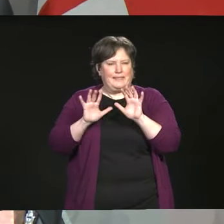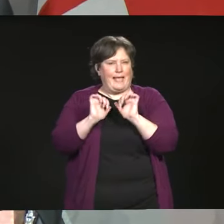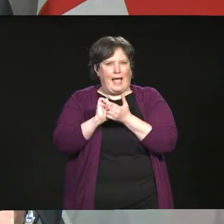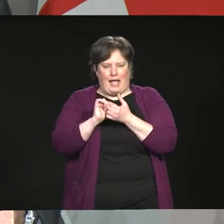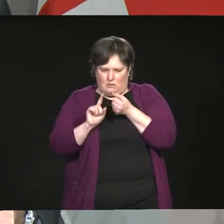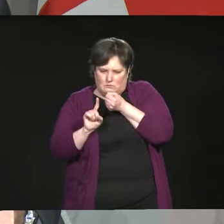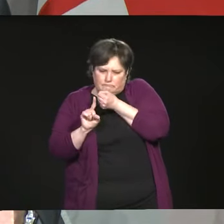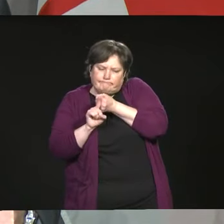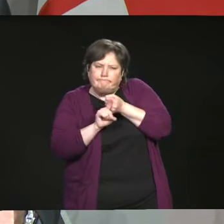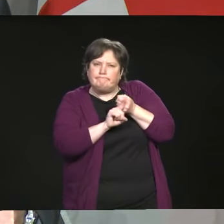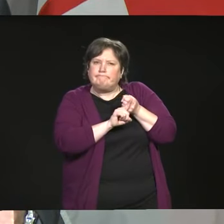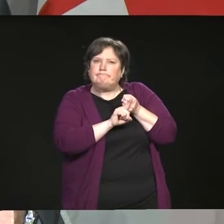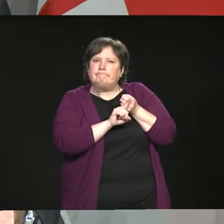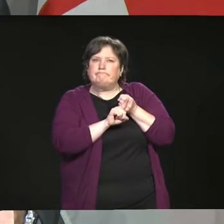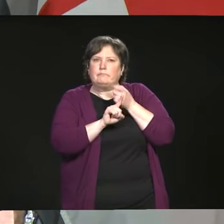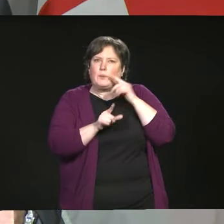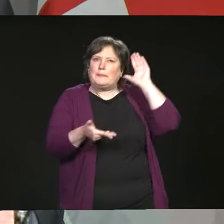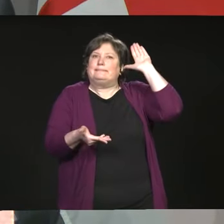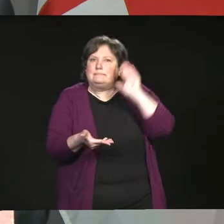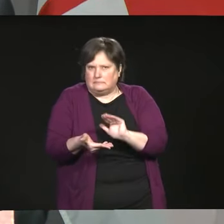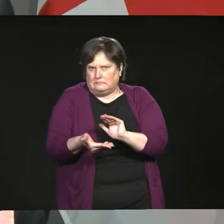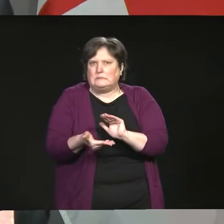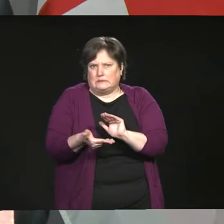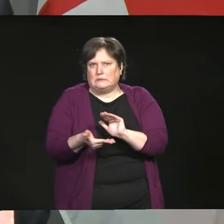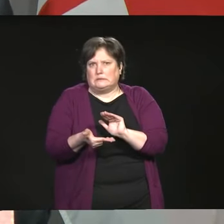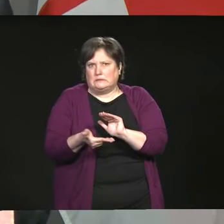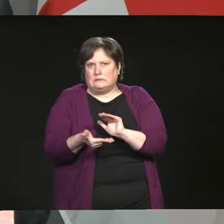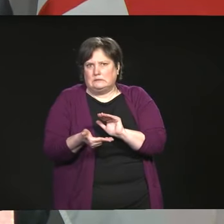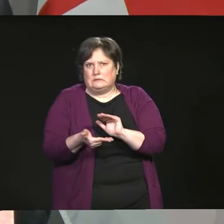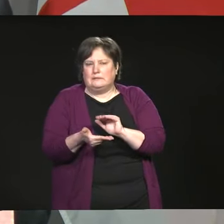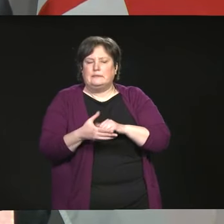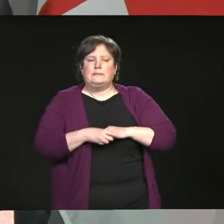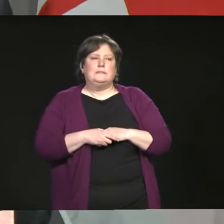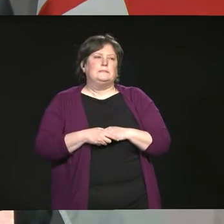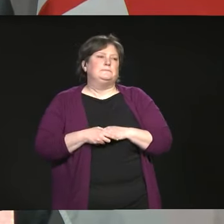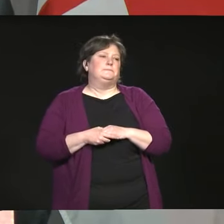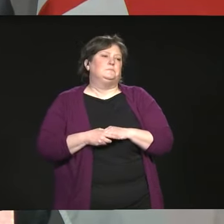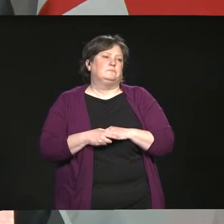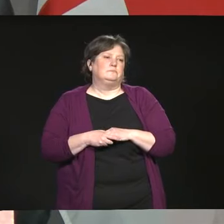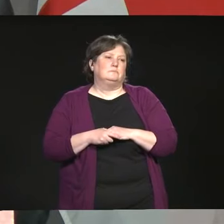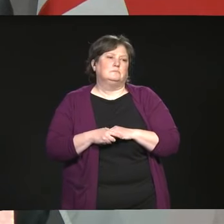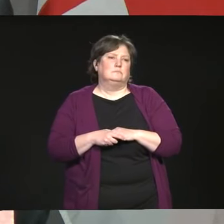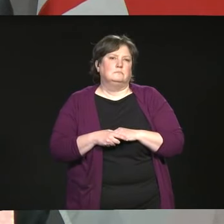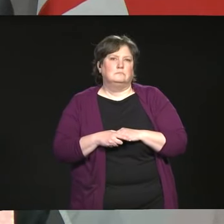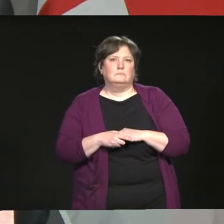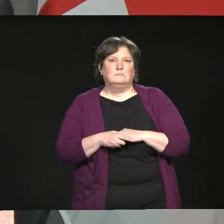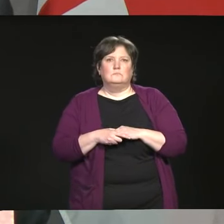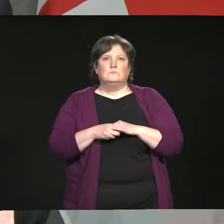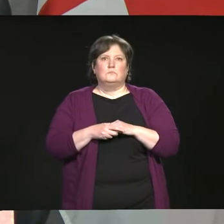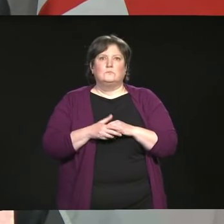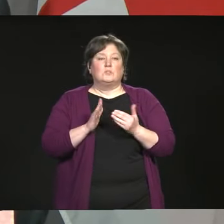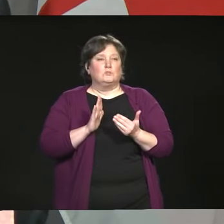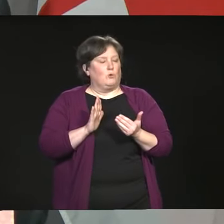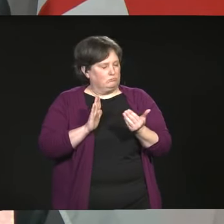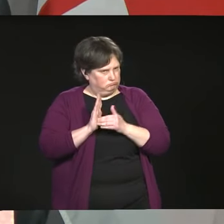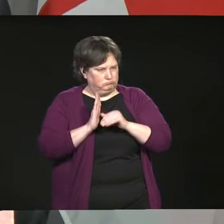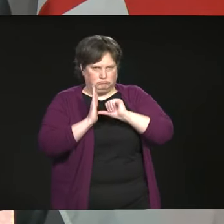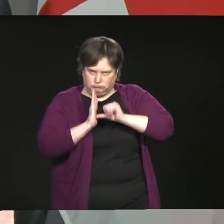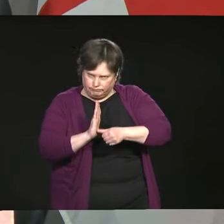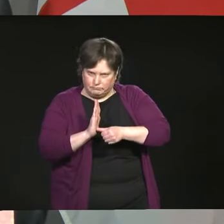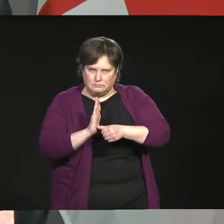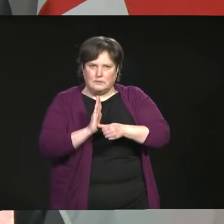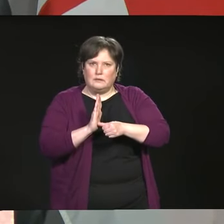mitigated to the best extent possible in this challenging time. Today, I think what you've heard us say is not only are we ensuring that people have access